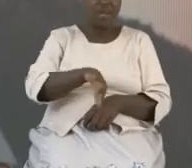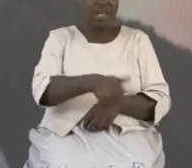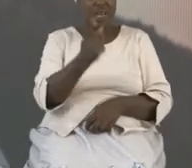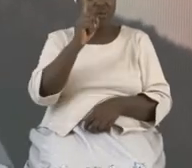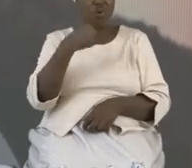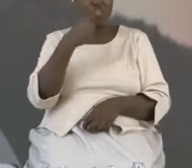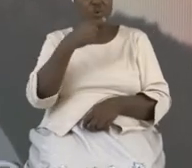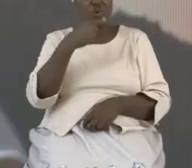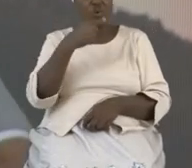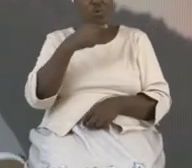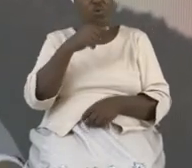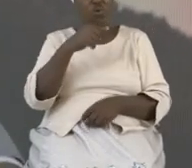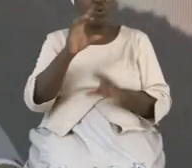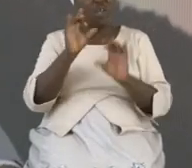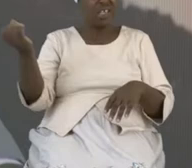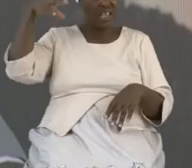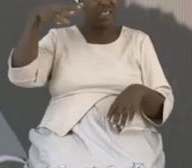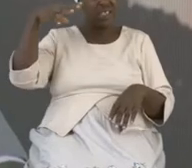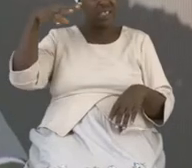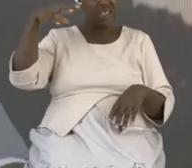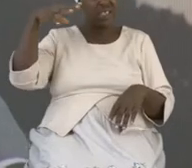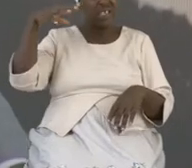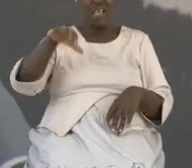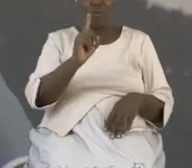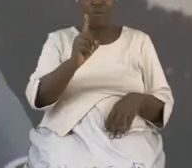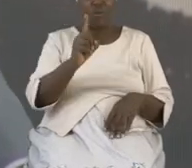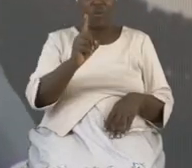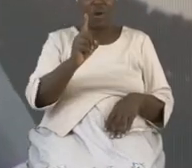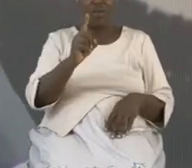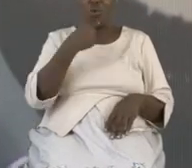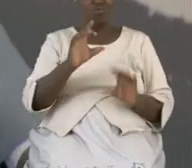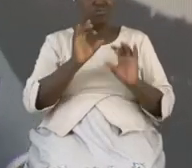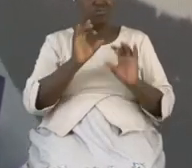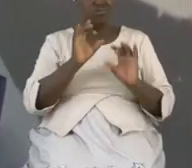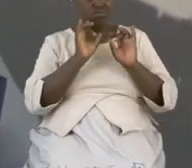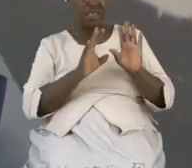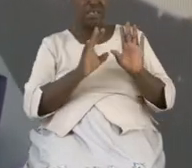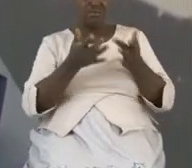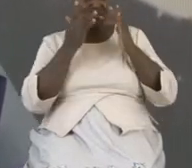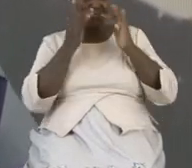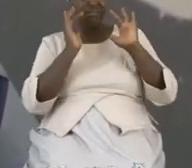light, anyone who despises the light of the word of